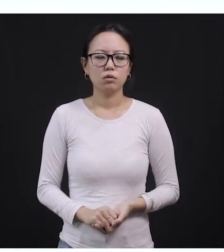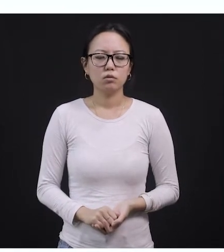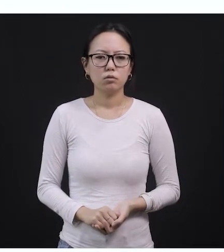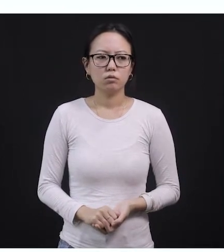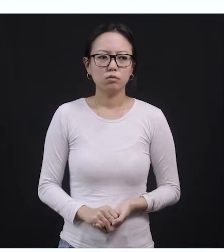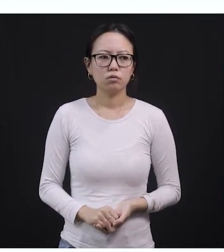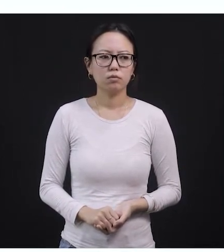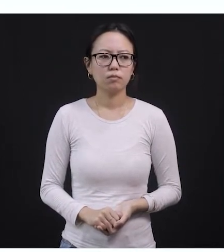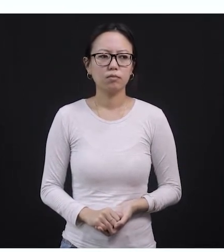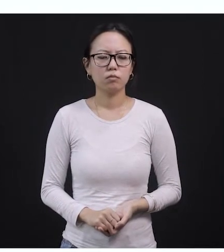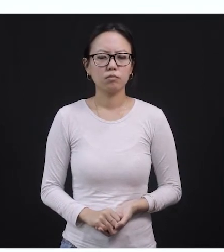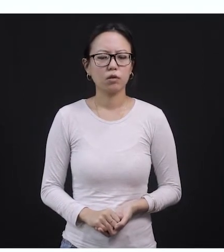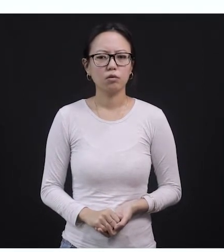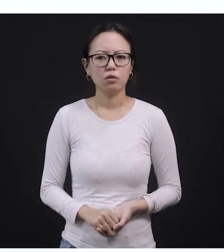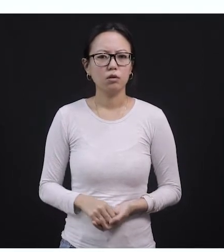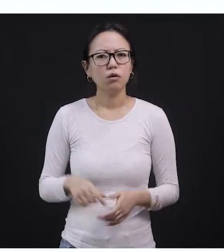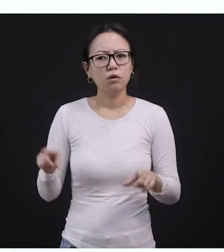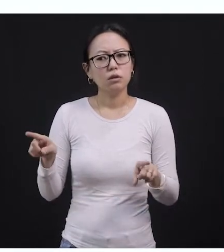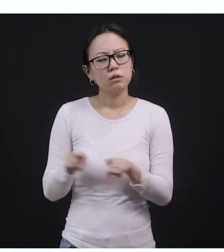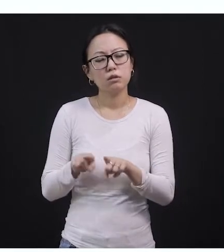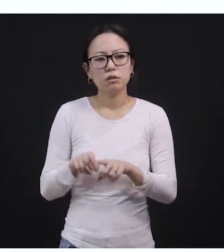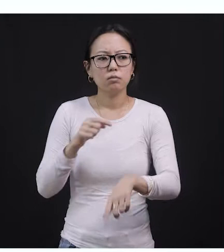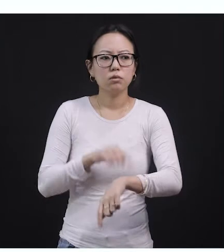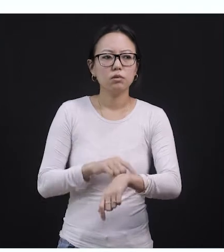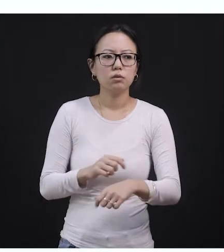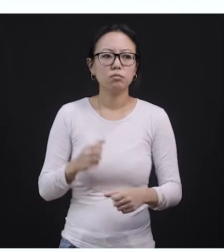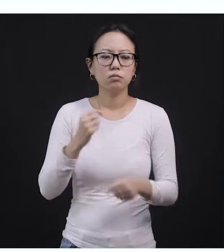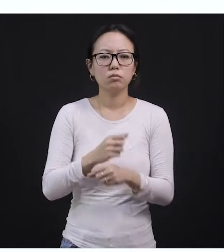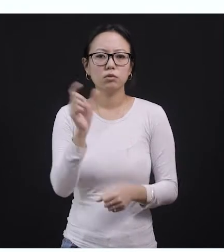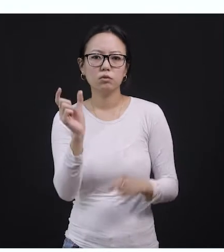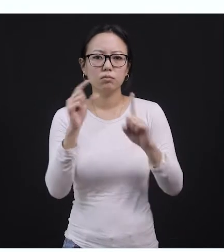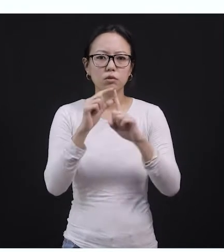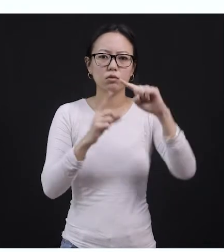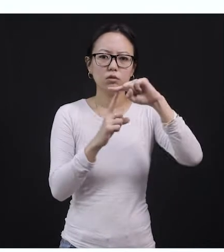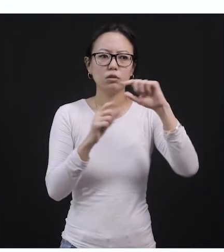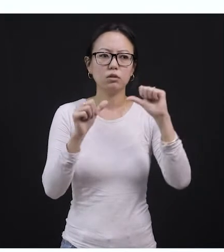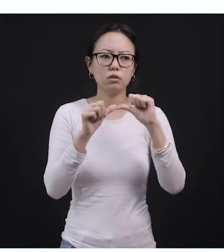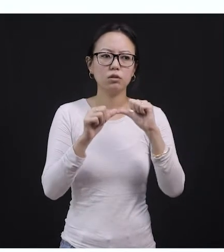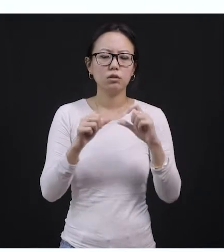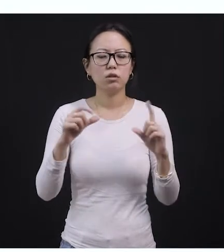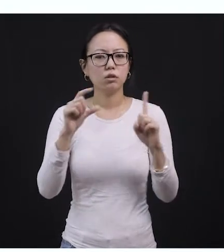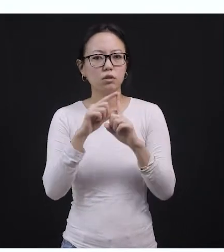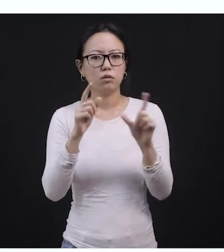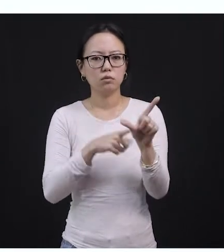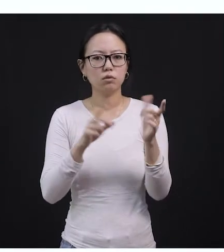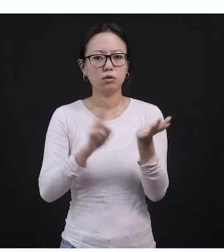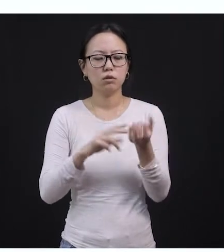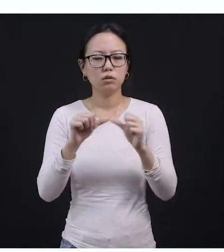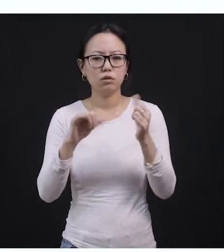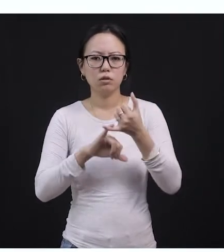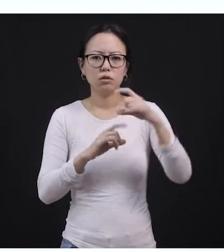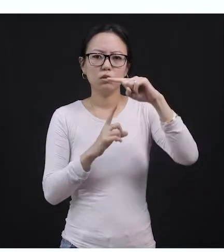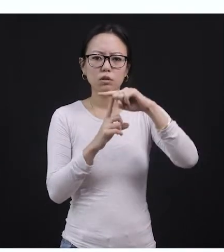was this Gupta dynasty, okay? And this Gupta dynasty was becoming weak. So this Harsha,